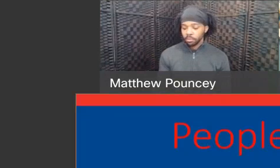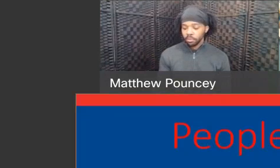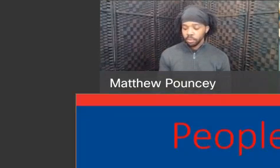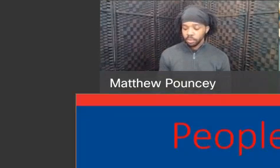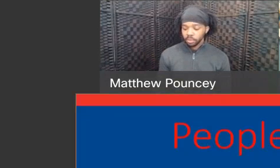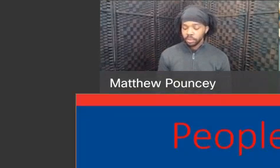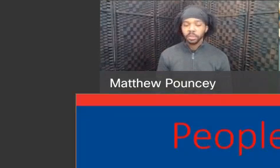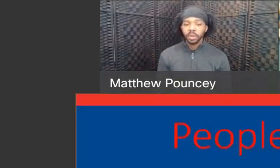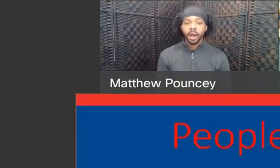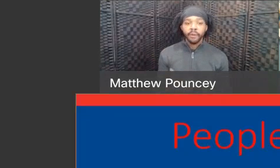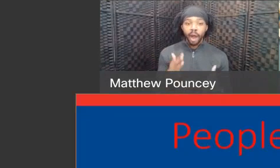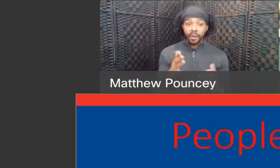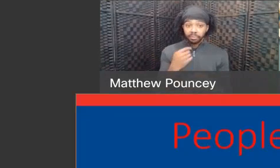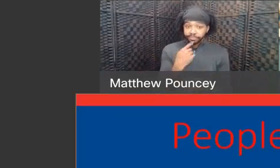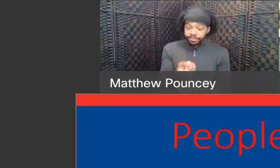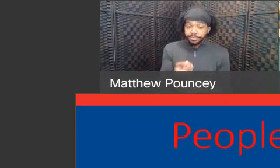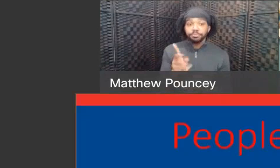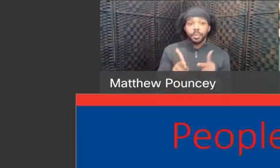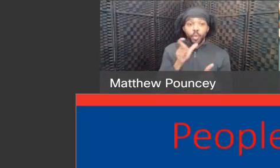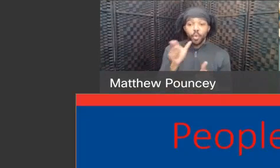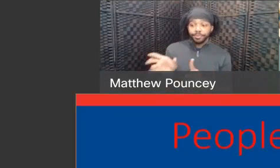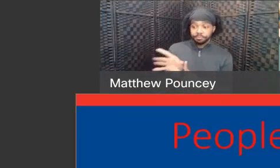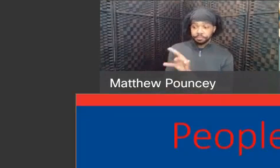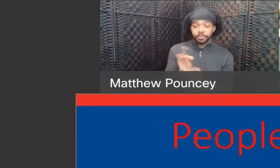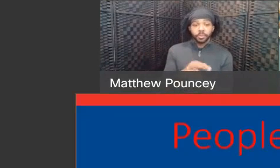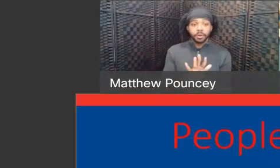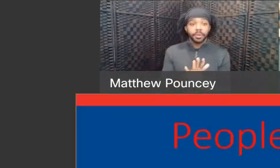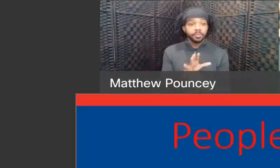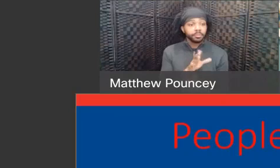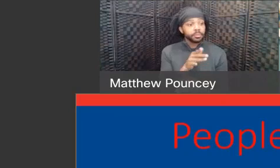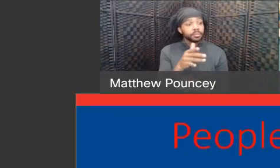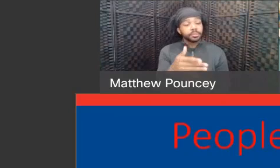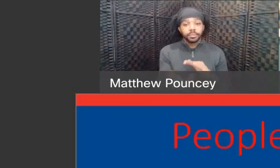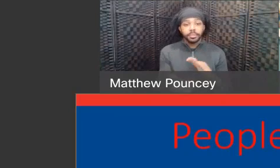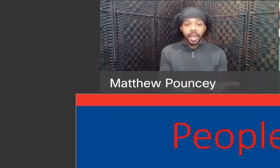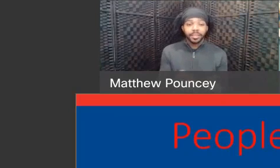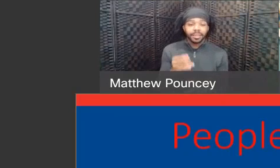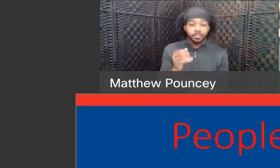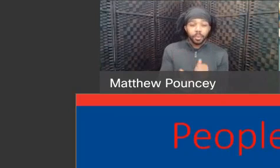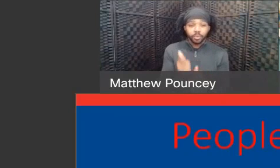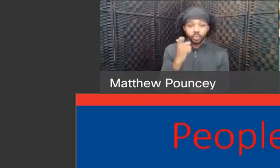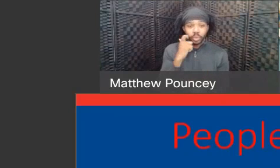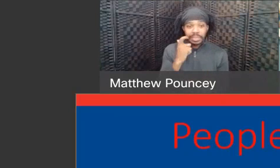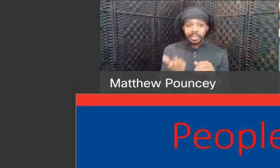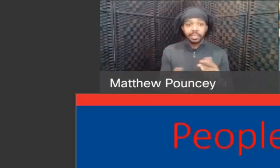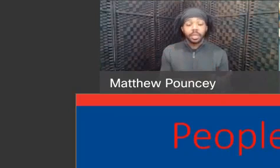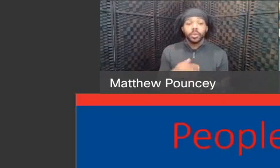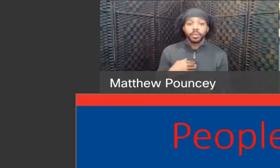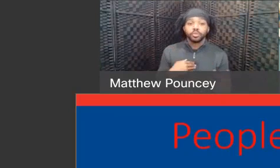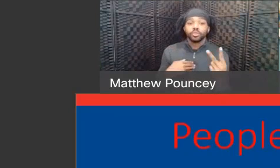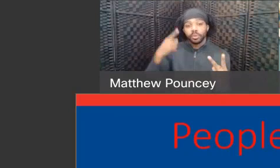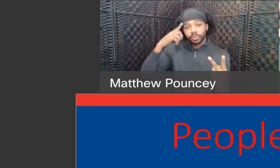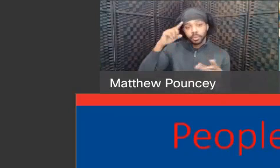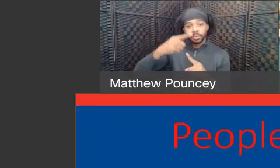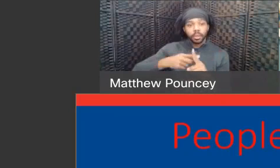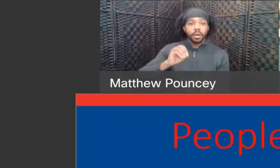And as I indicated, people who have contracted COVID and subsequently died, the last death we had, there were 2 in October.